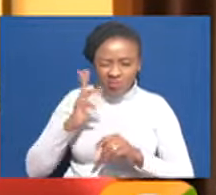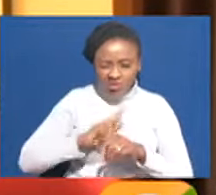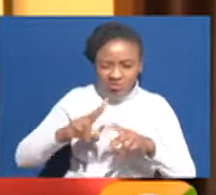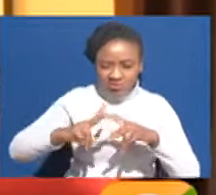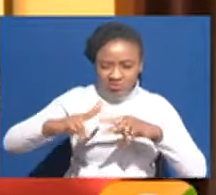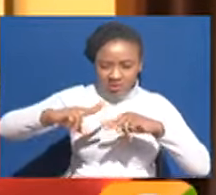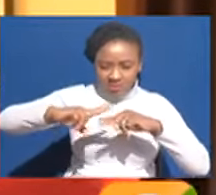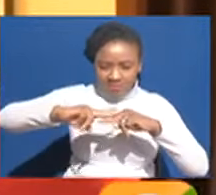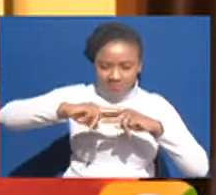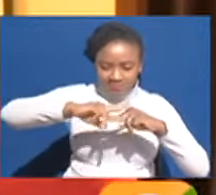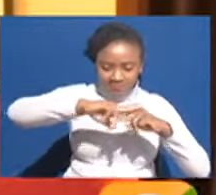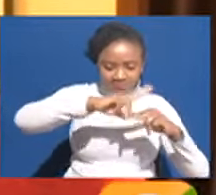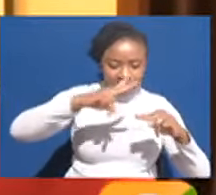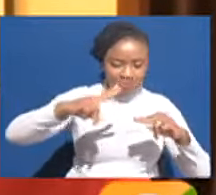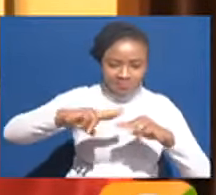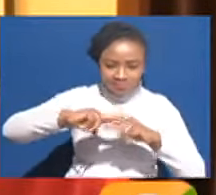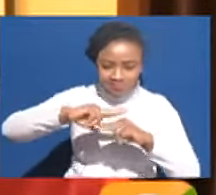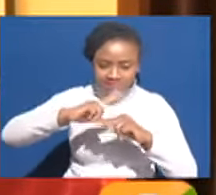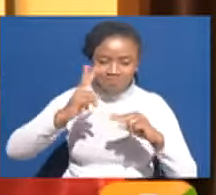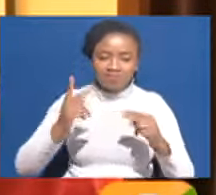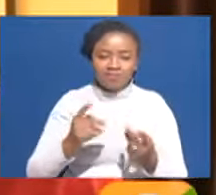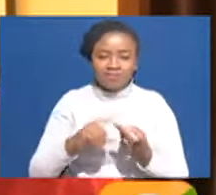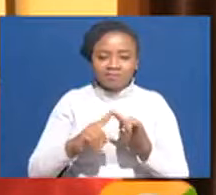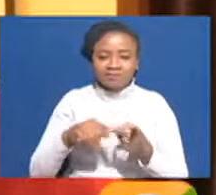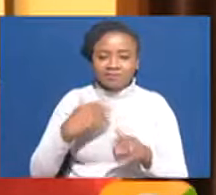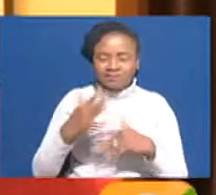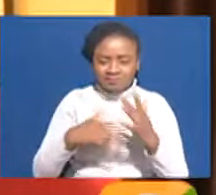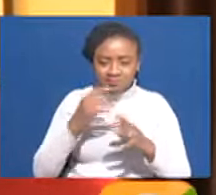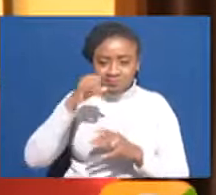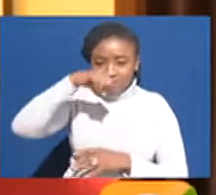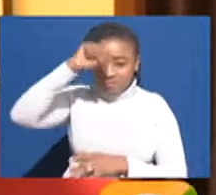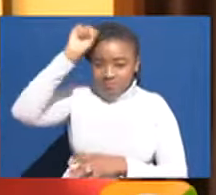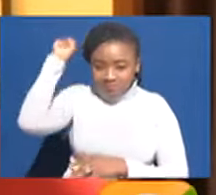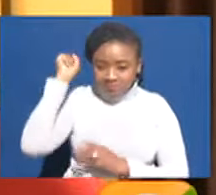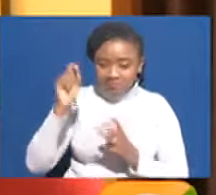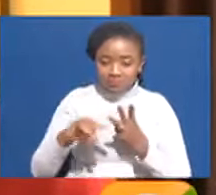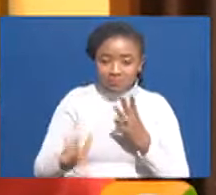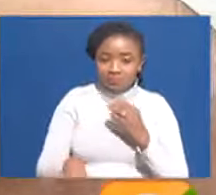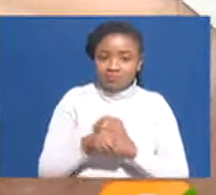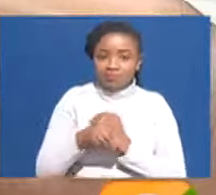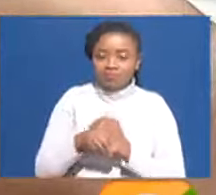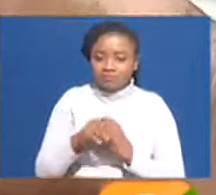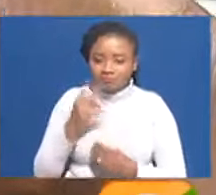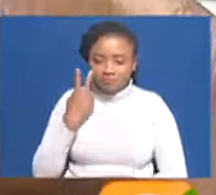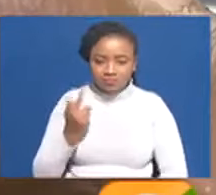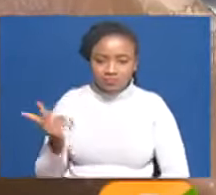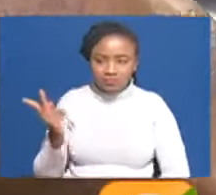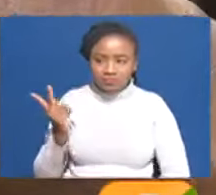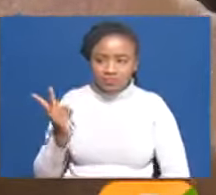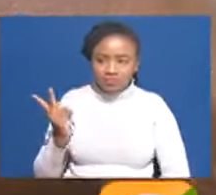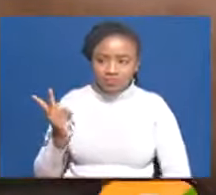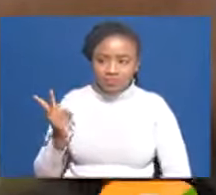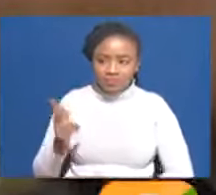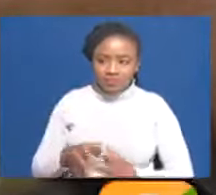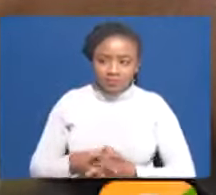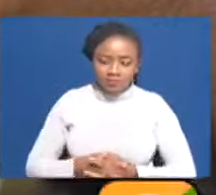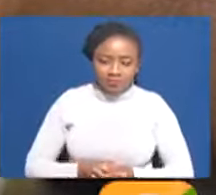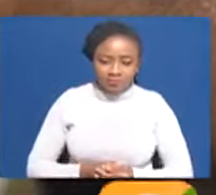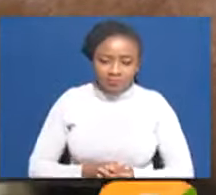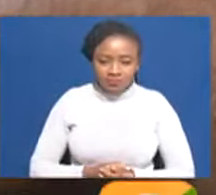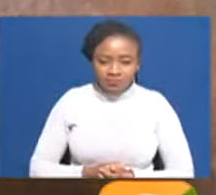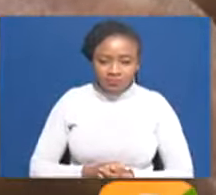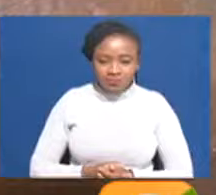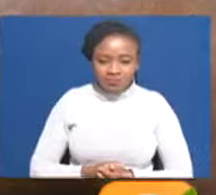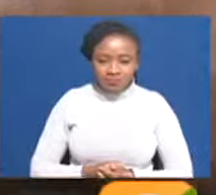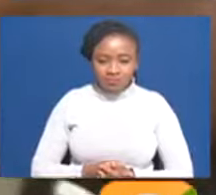kwa makasi, tukakuja kwa hii mashine zetu hizi. Saizi inaona tena tuma upgrade. And since the results of his unconventional method